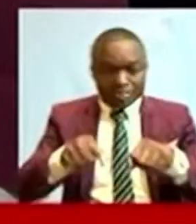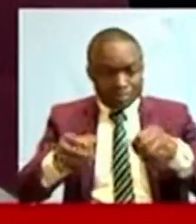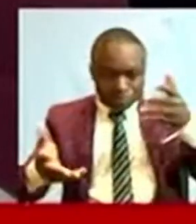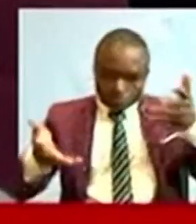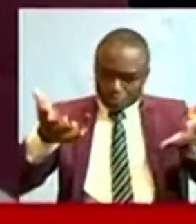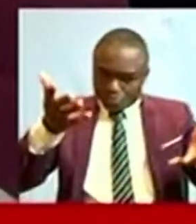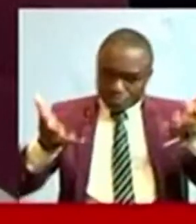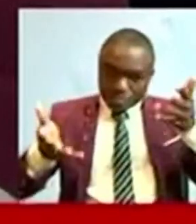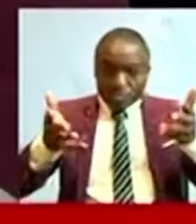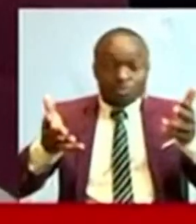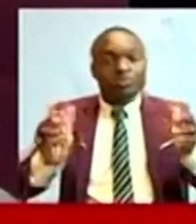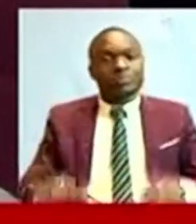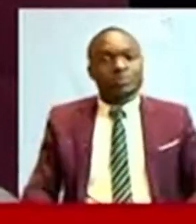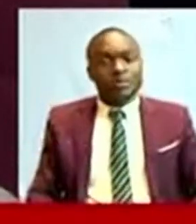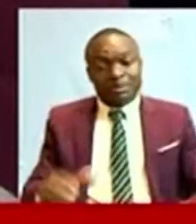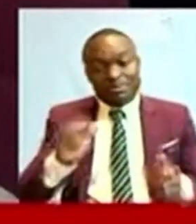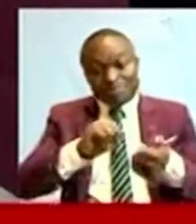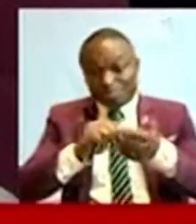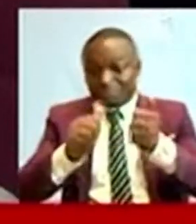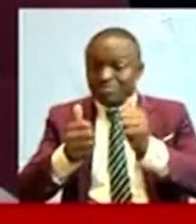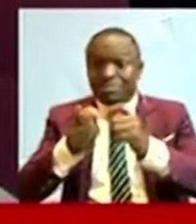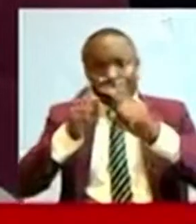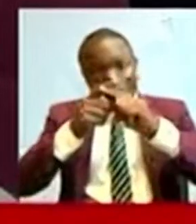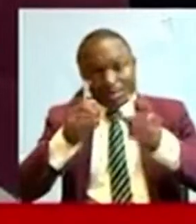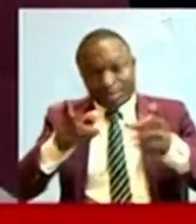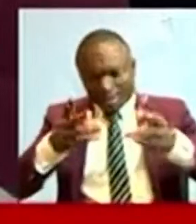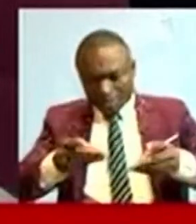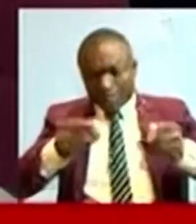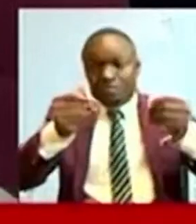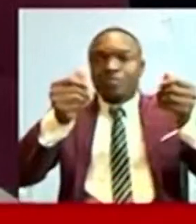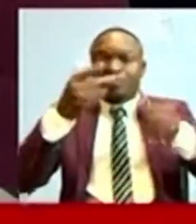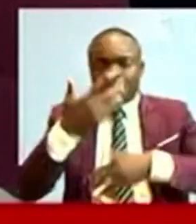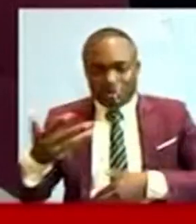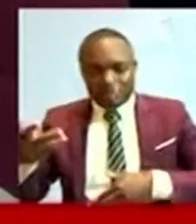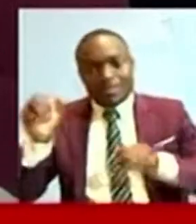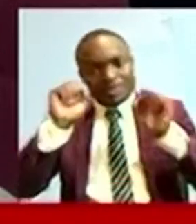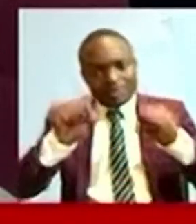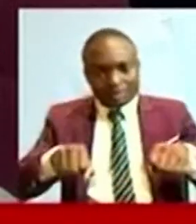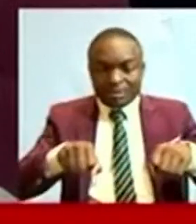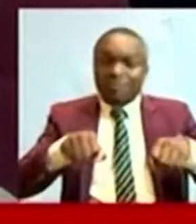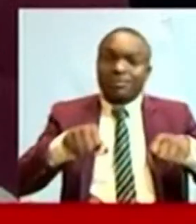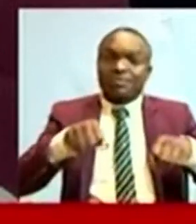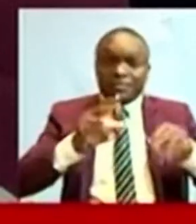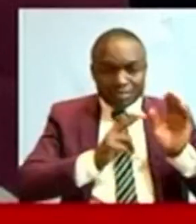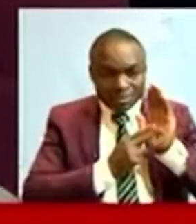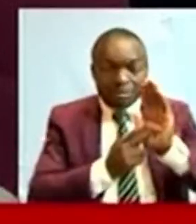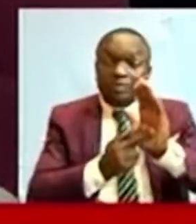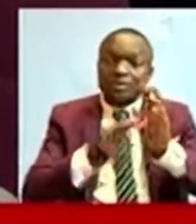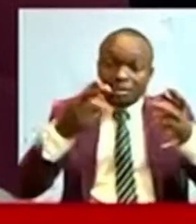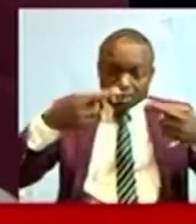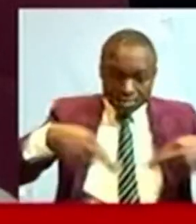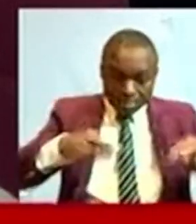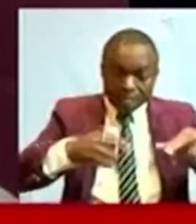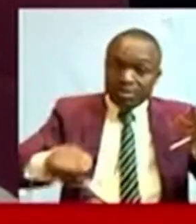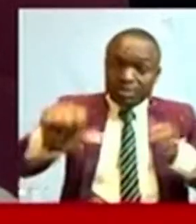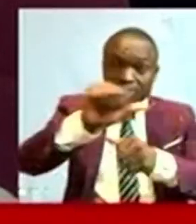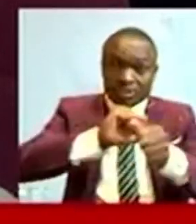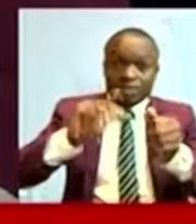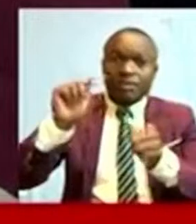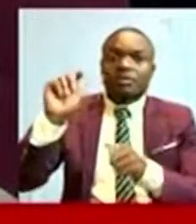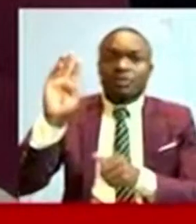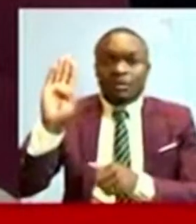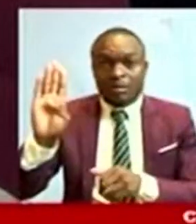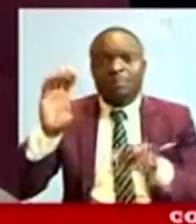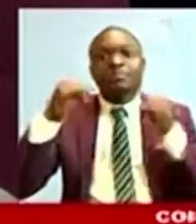impact is. But there are a few things which we can highlight, like we can highlight the research around TB. It has